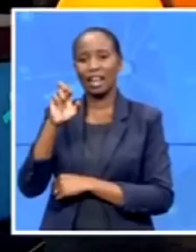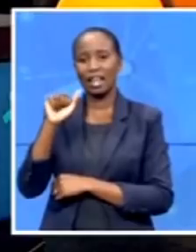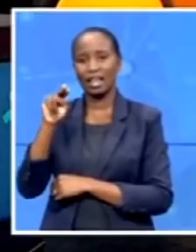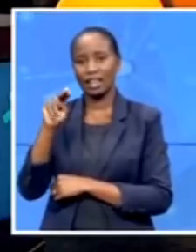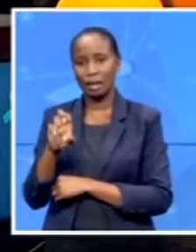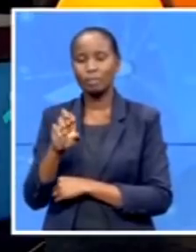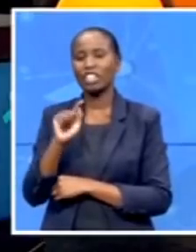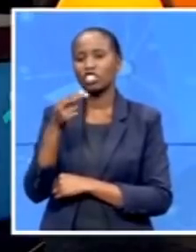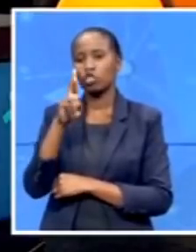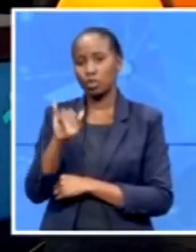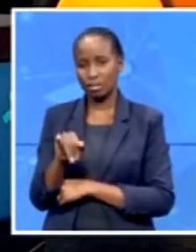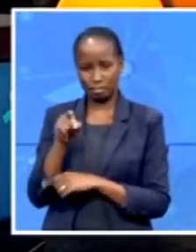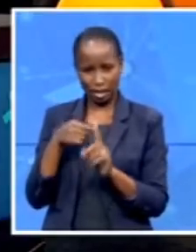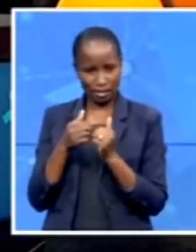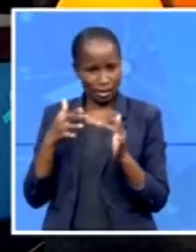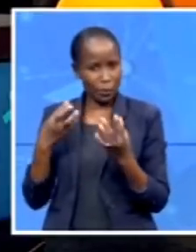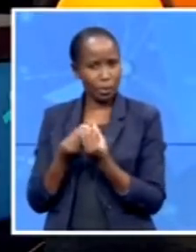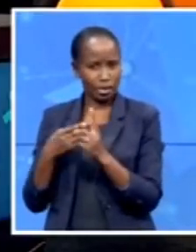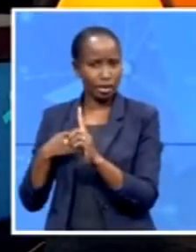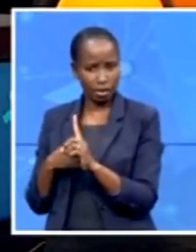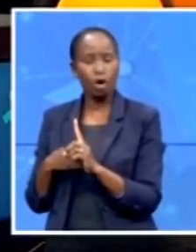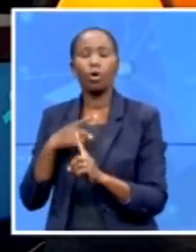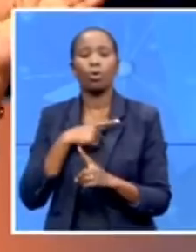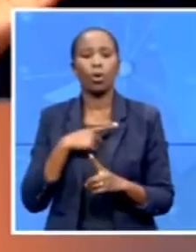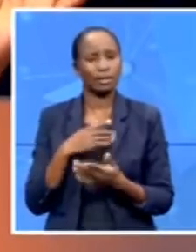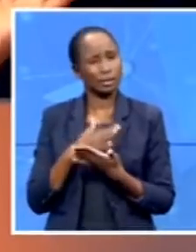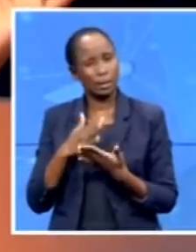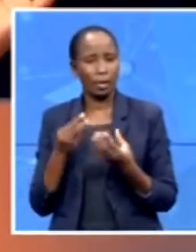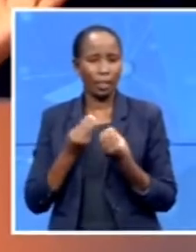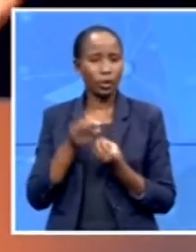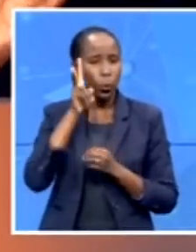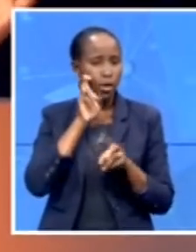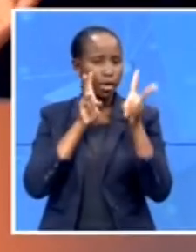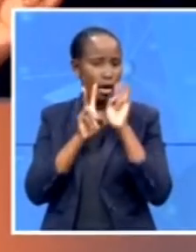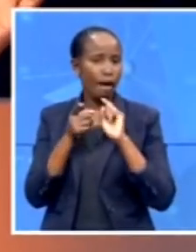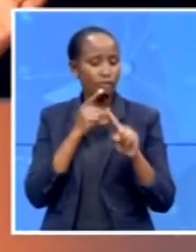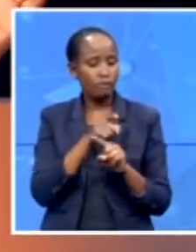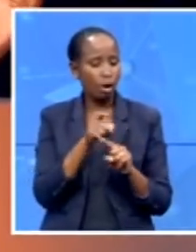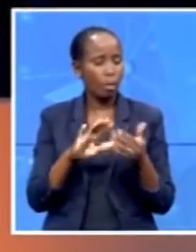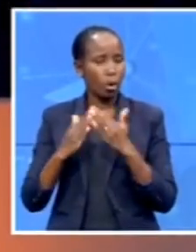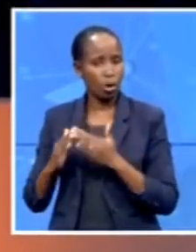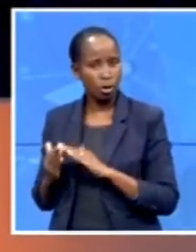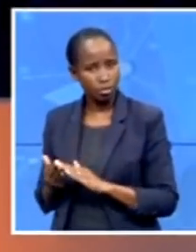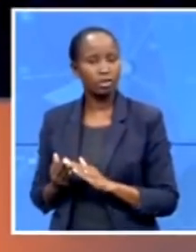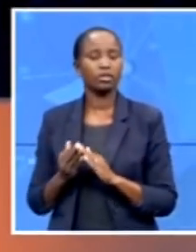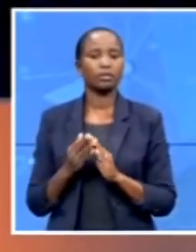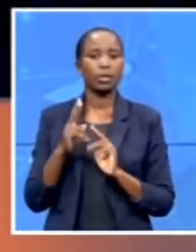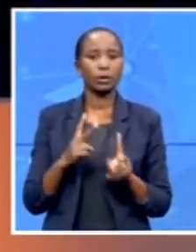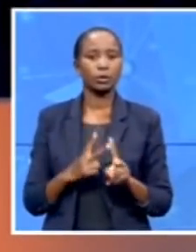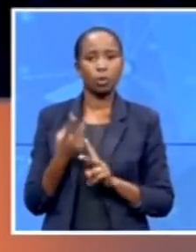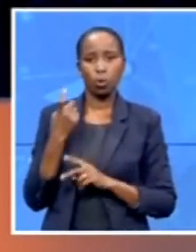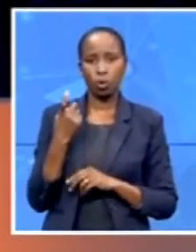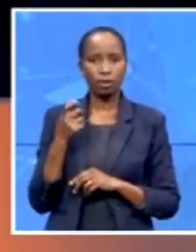some of the things that we're hearing on the ground, as well as one account here by a political party who's